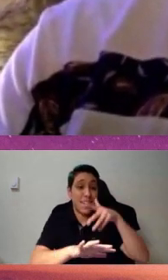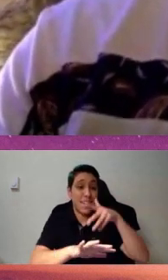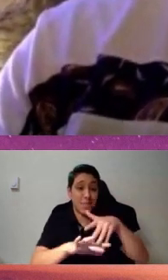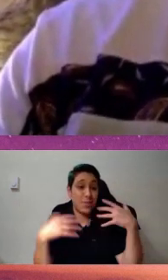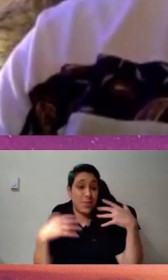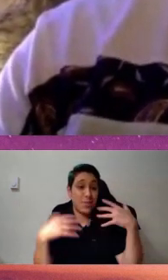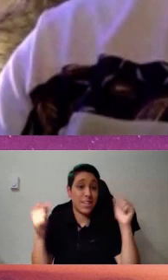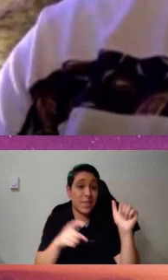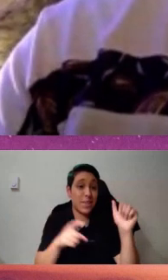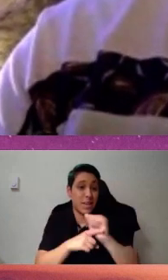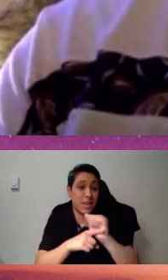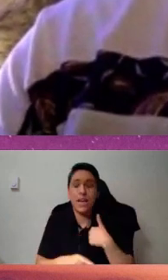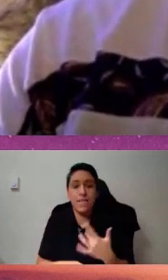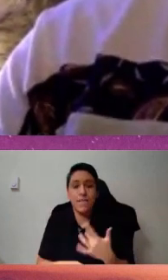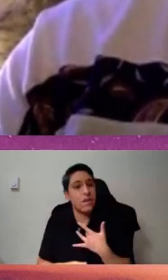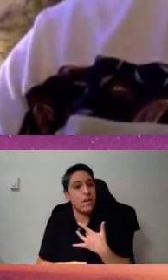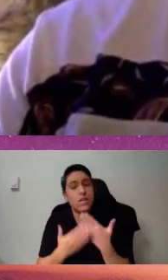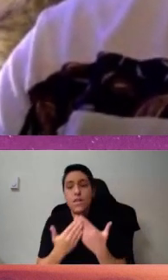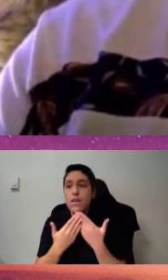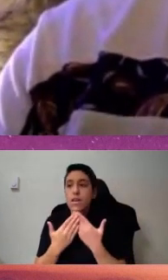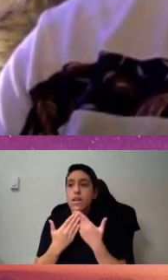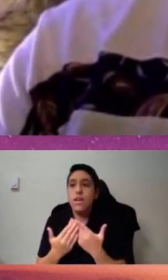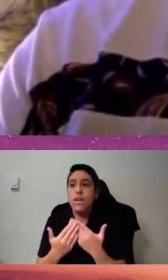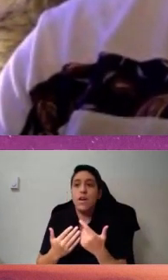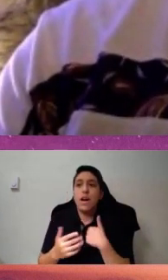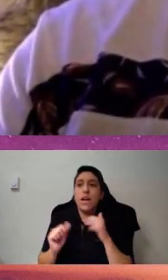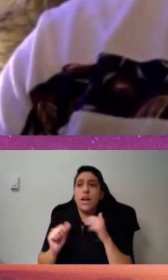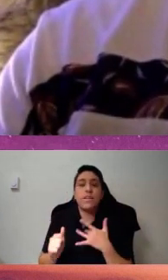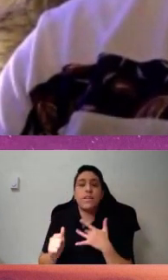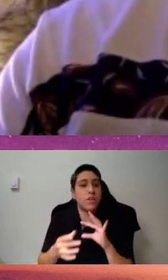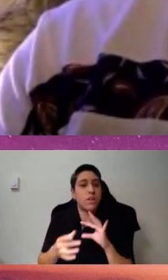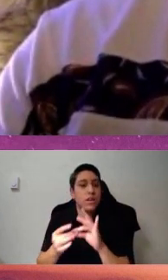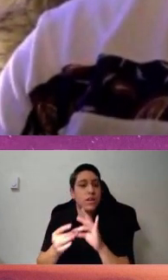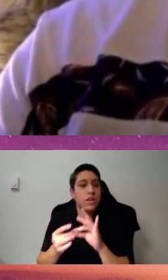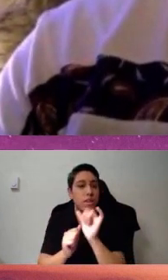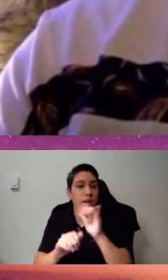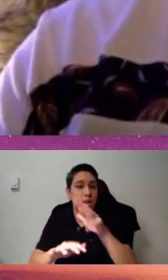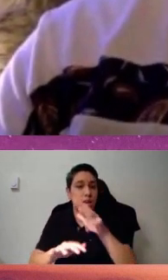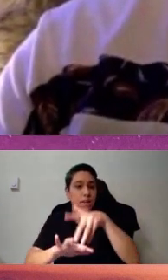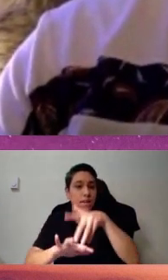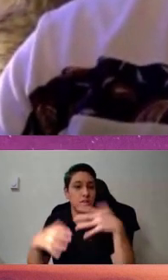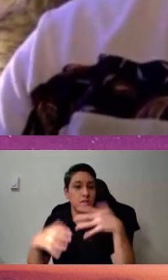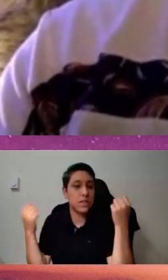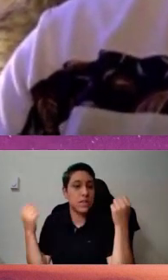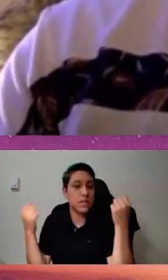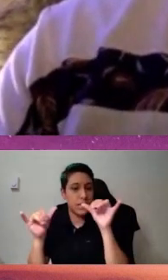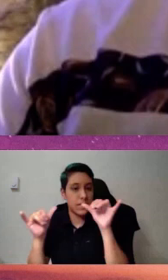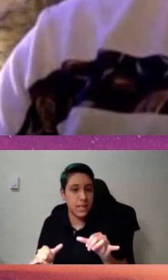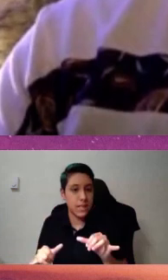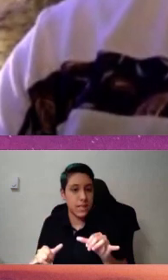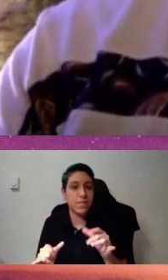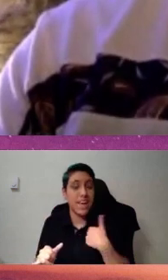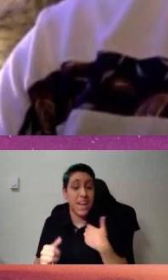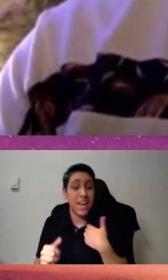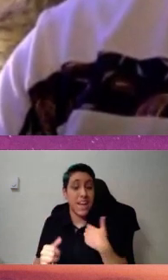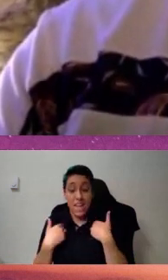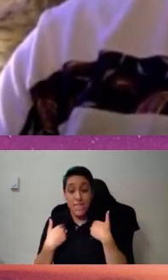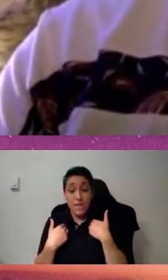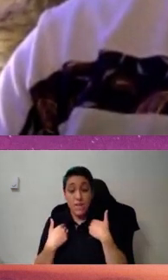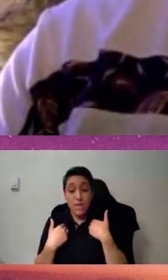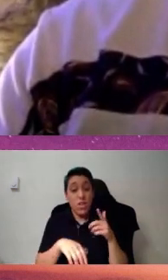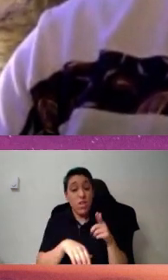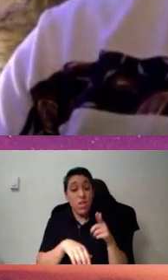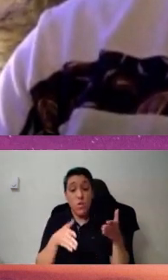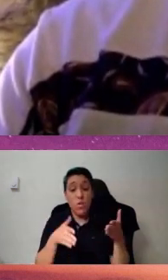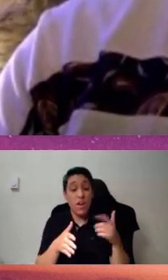and so privileged to be reconnected with, you know, in many different ways. You know, I have a long way to go, but a lot of that has been given